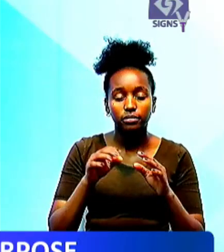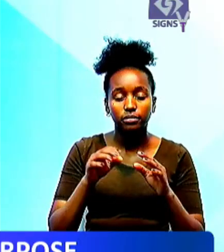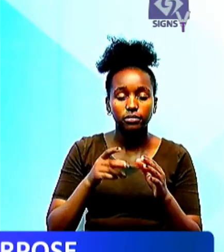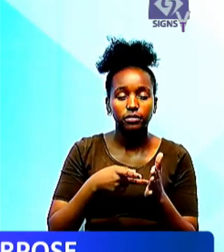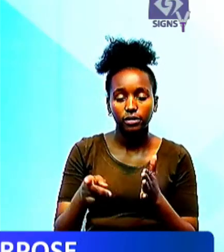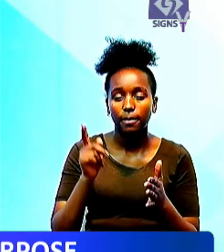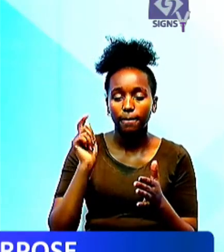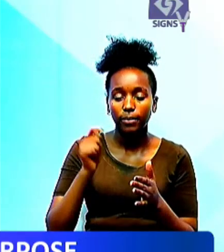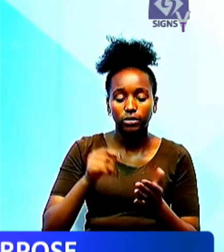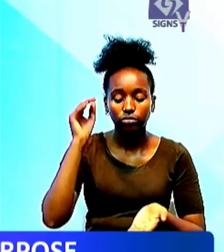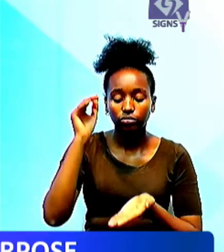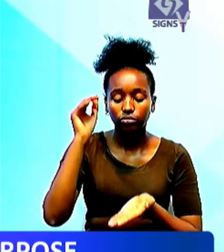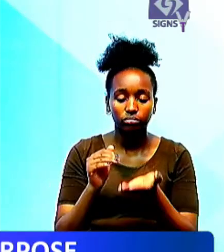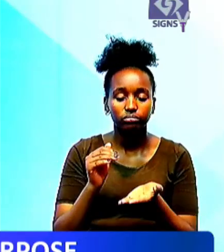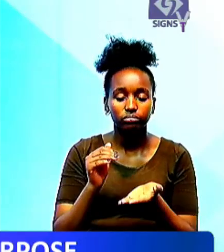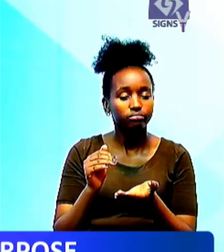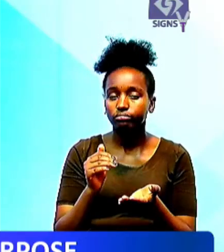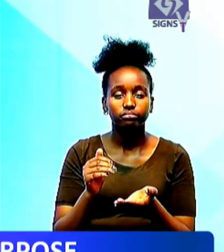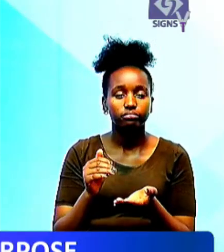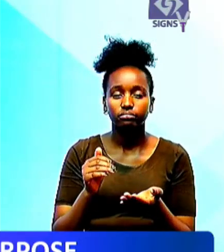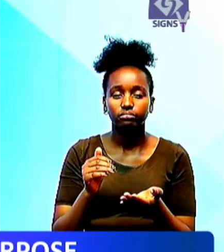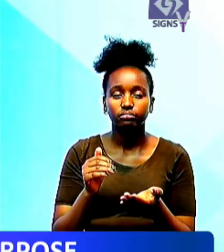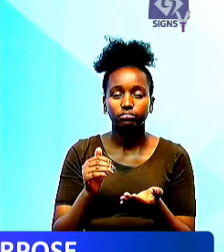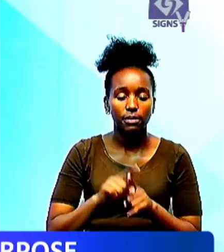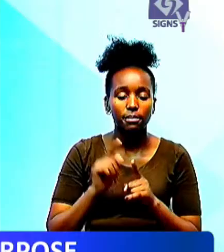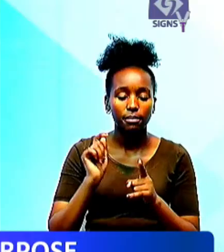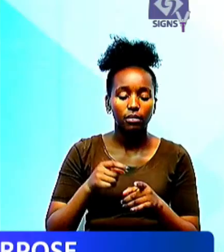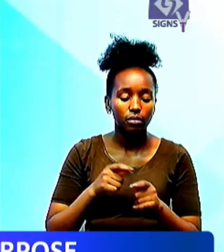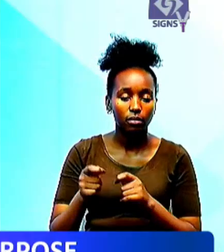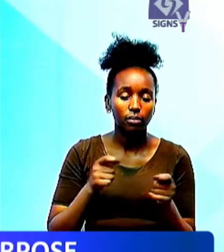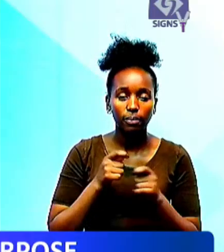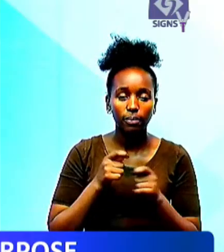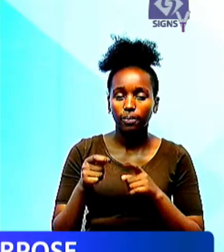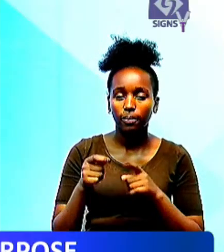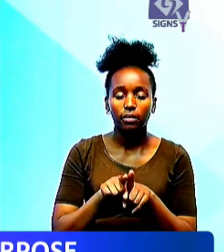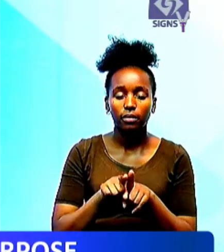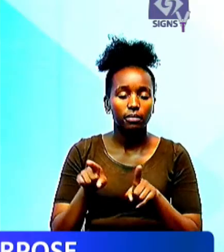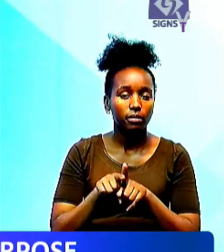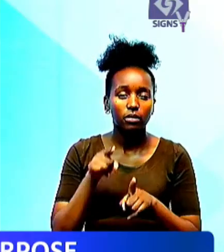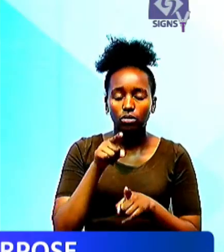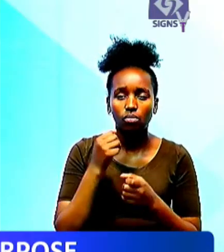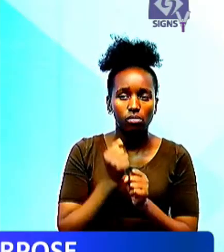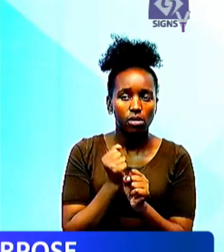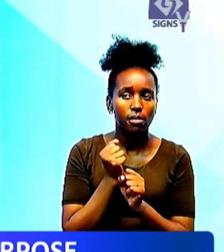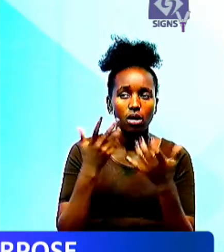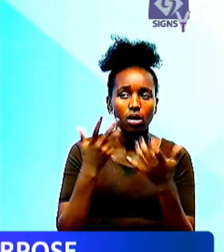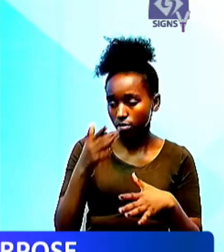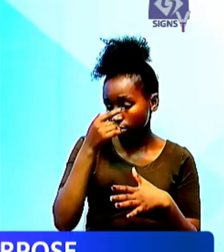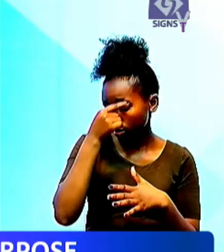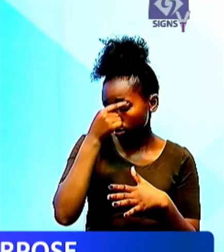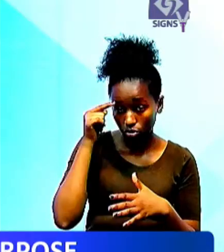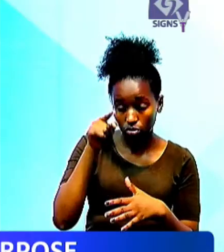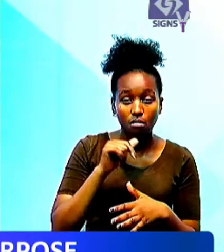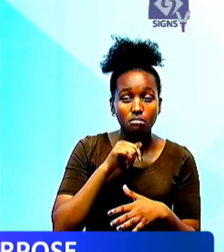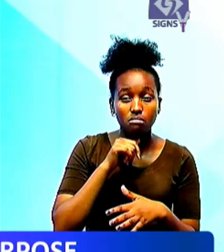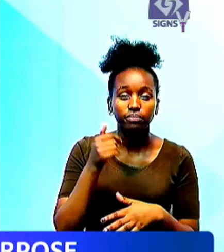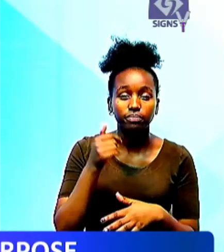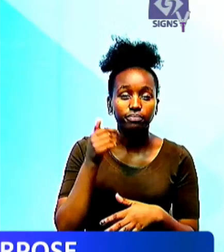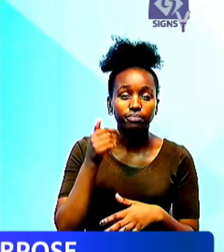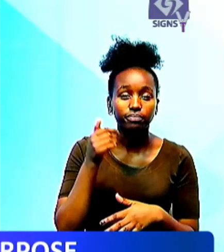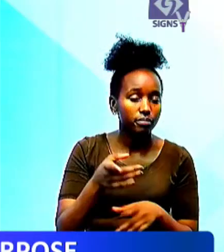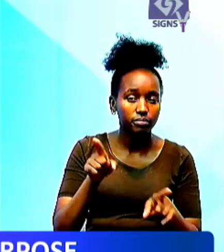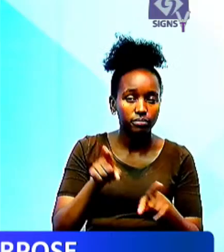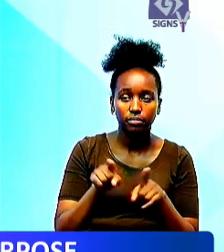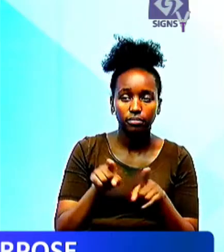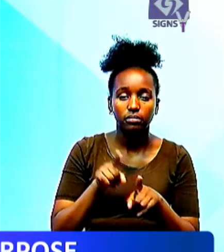They tank. So they had to buy at the cost they indicated. So you are making loss because you can't go. So they are in the derivatives. We have what you call